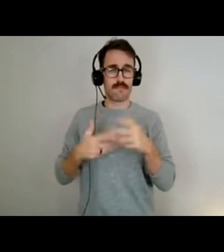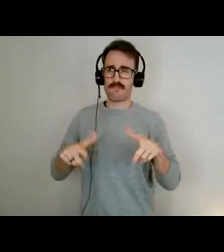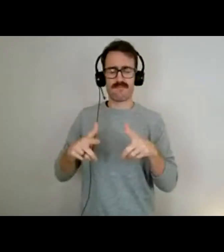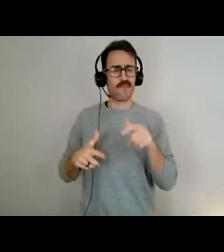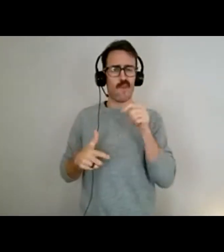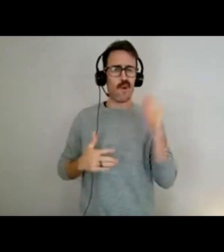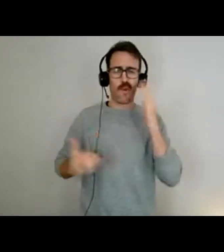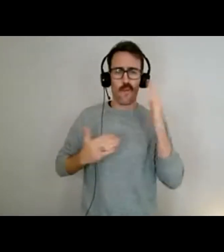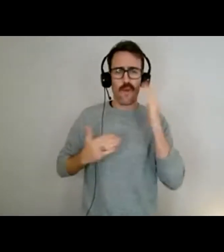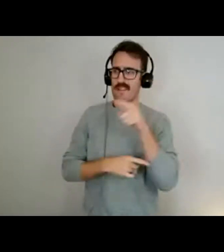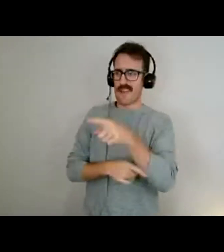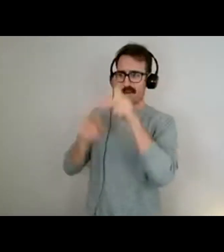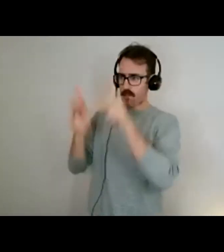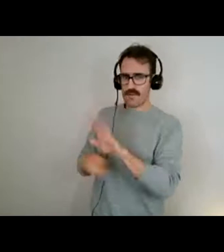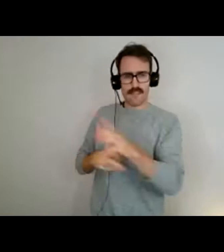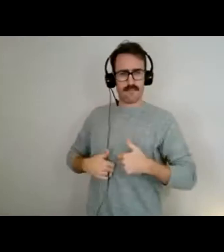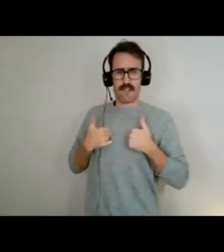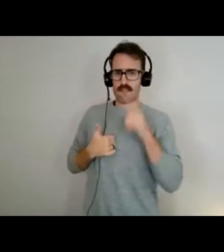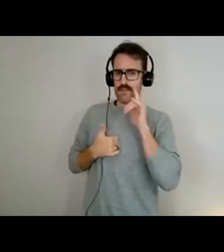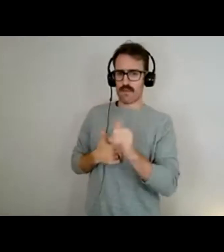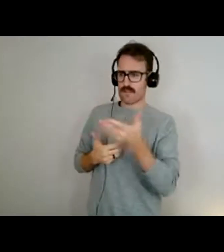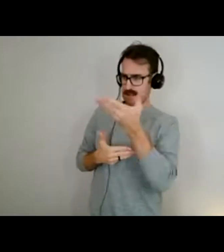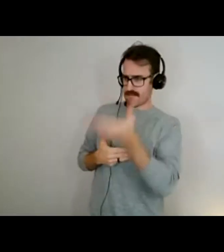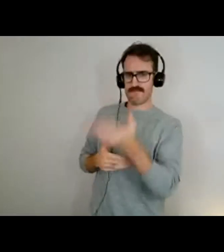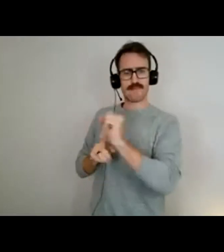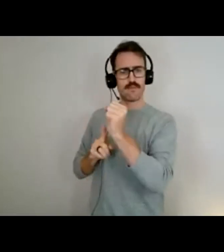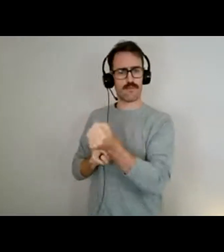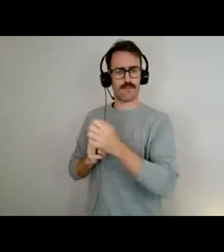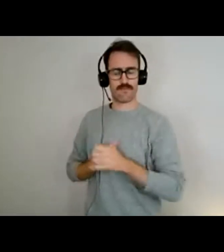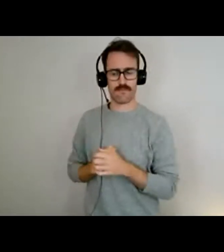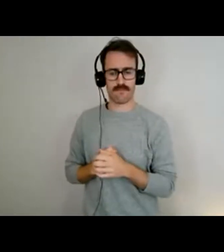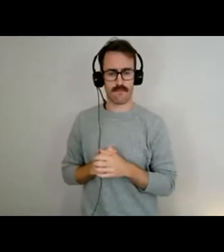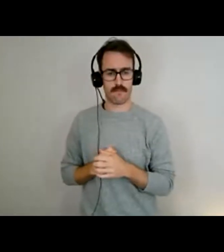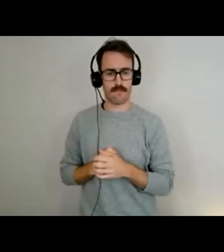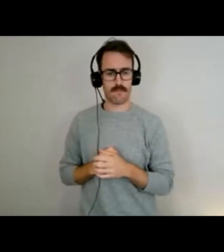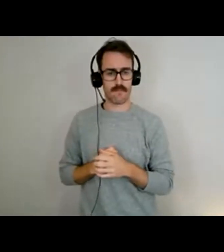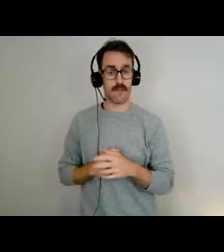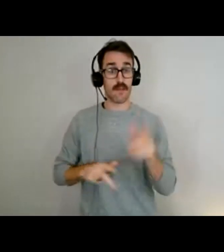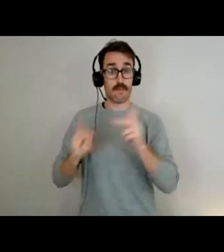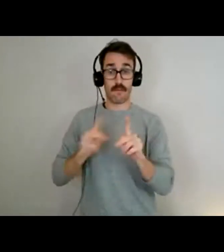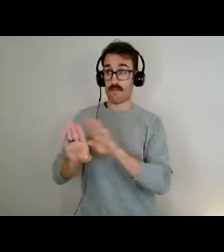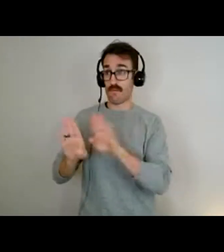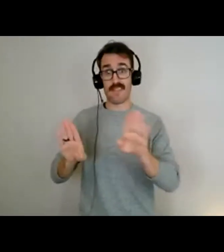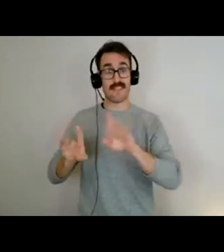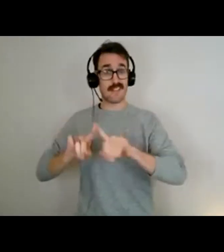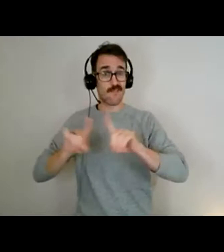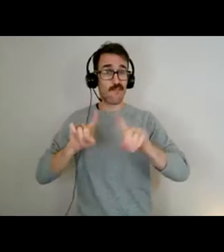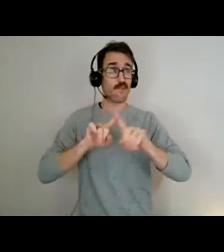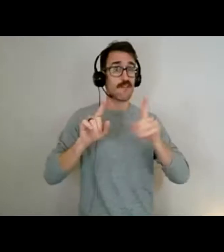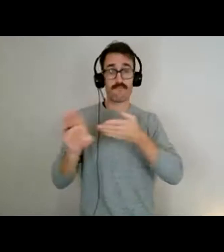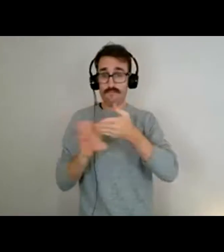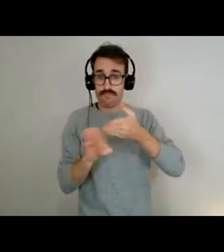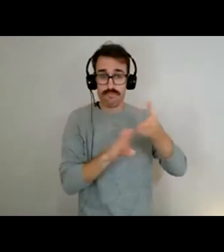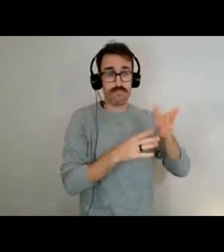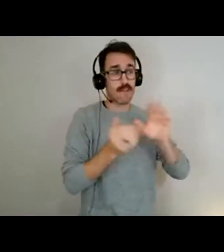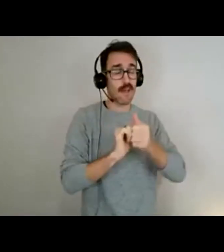the person and their life situation. Developing person-centered protocols that are intent on knowing more about the